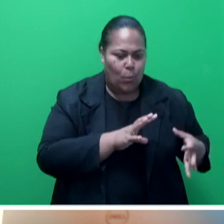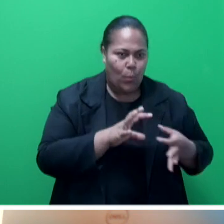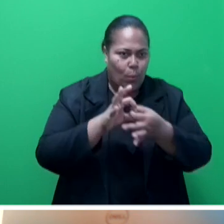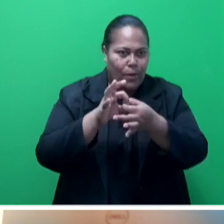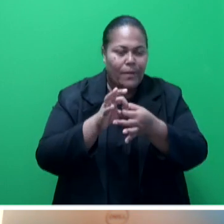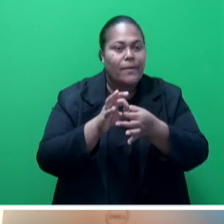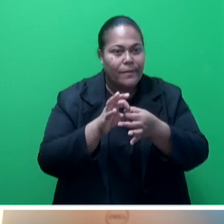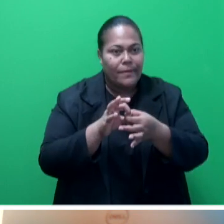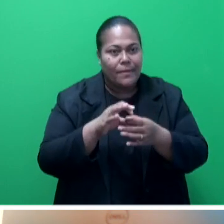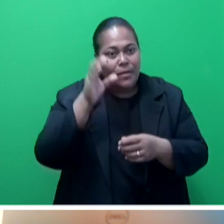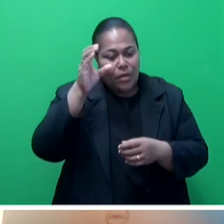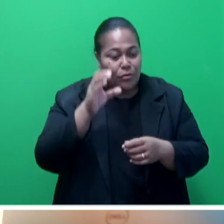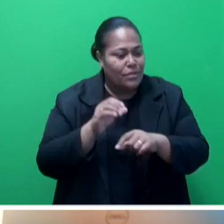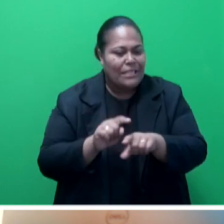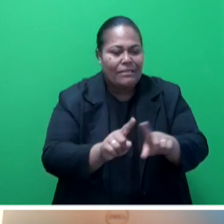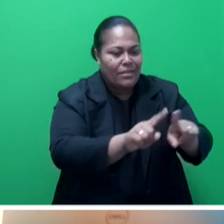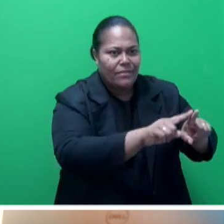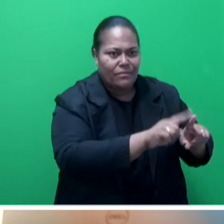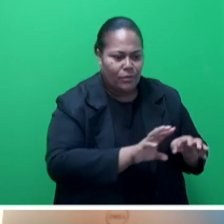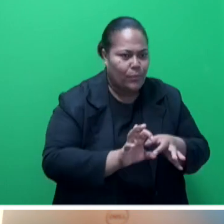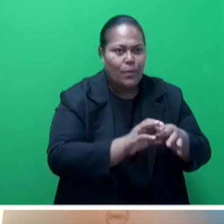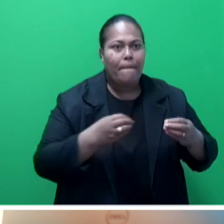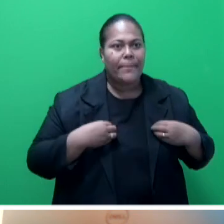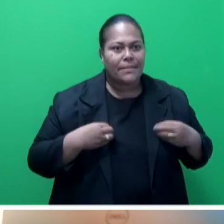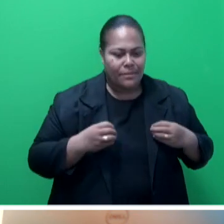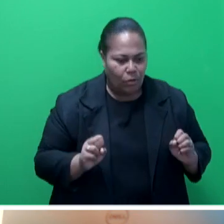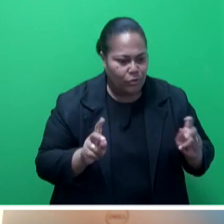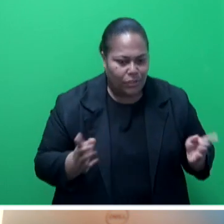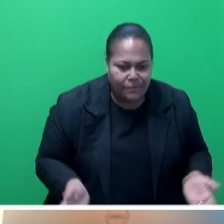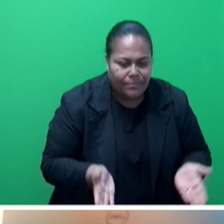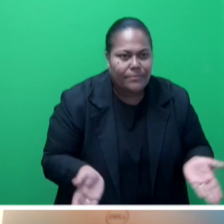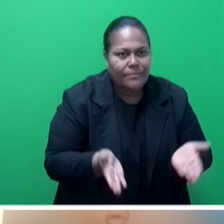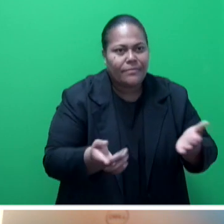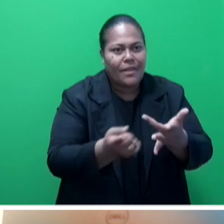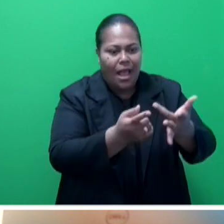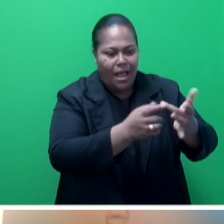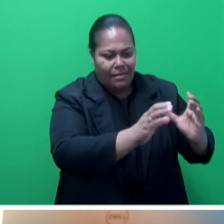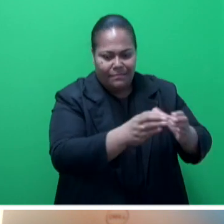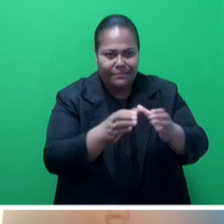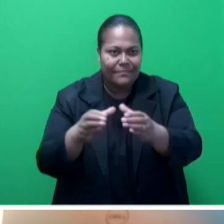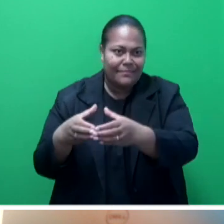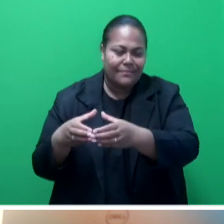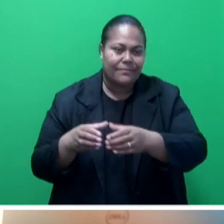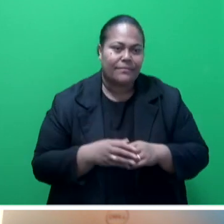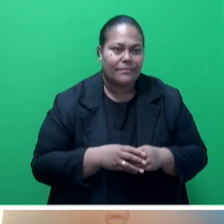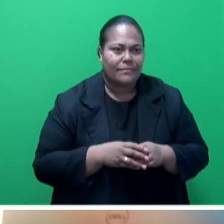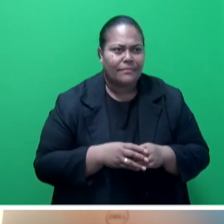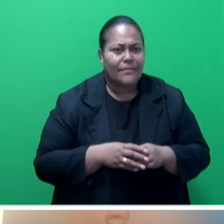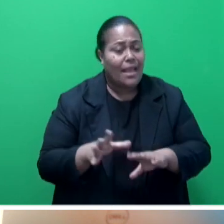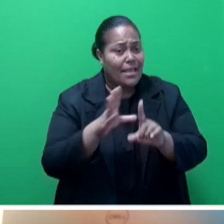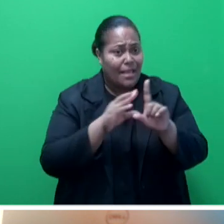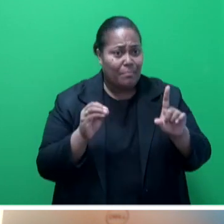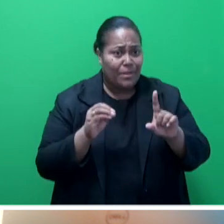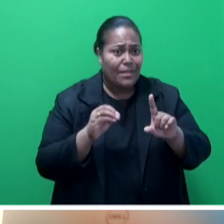sector investments, which could potentially unlock opportunities for other sectors, as well as, for example, the blue carbon